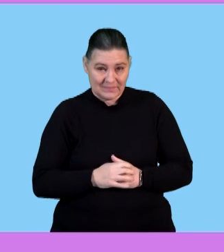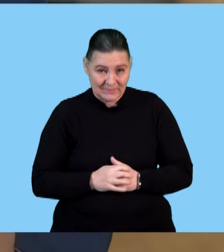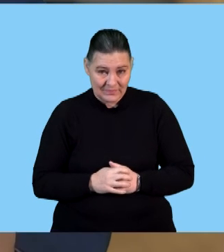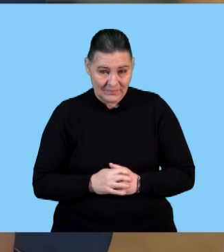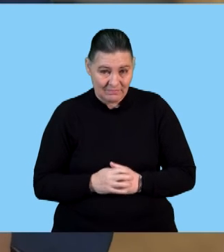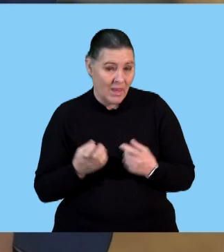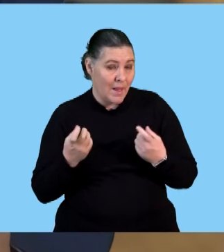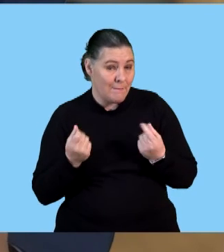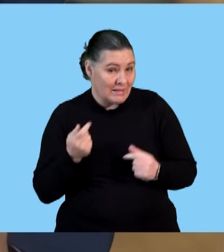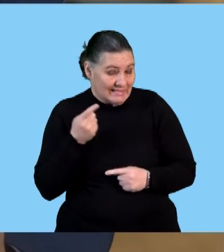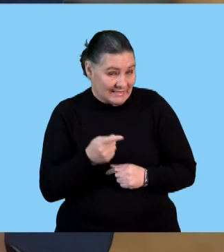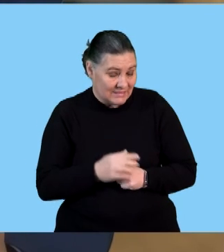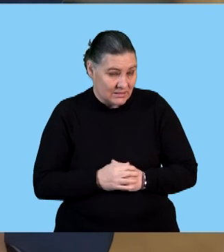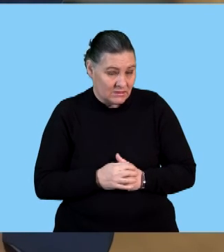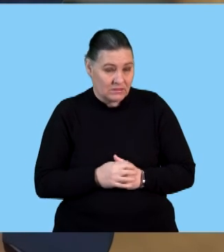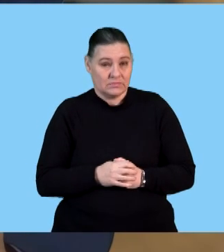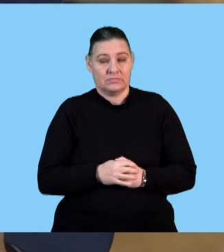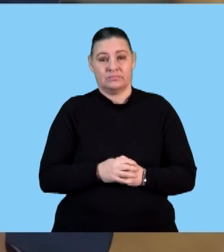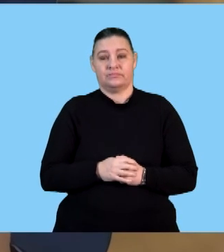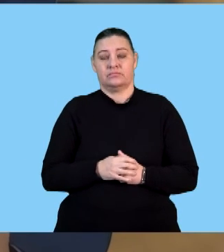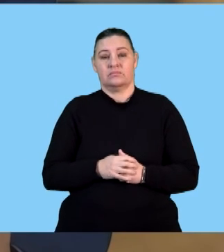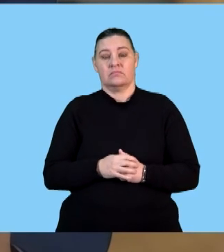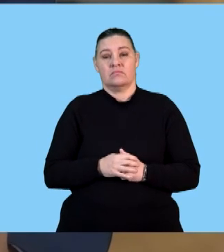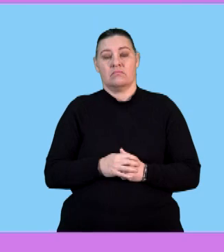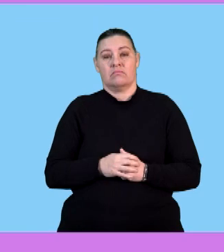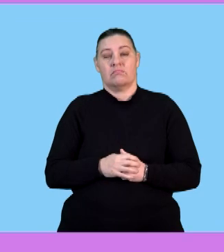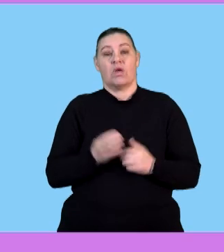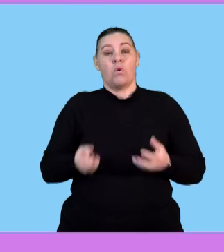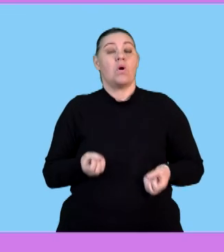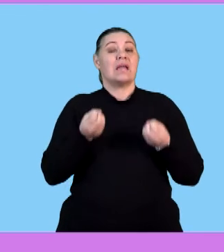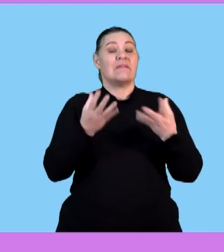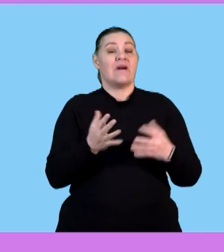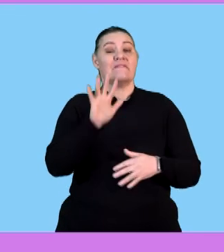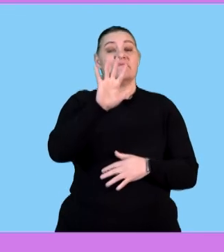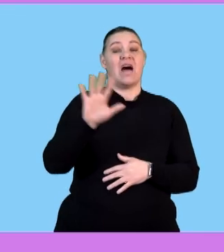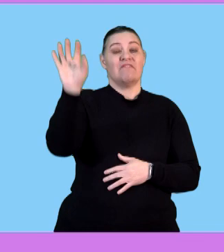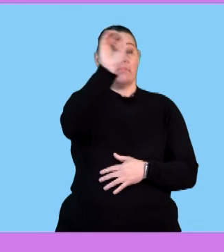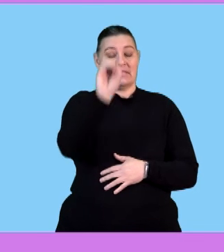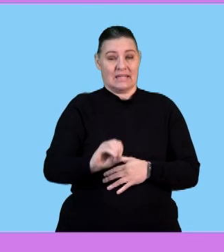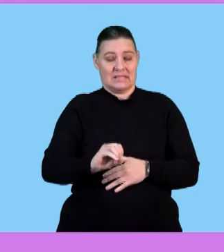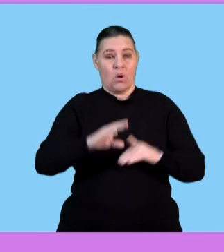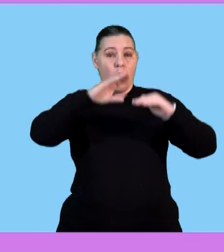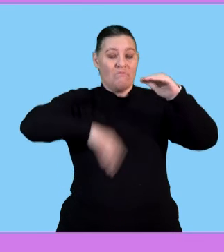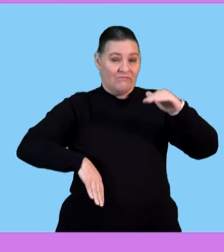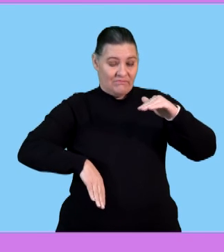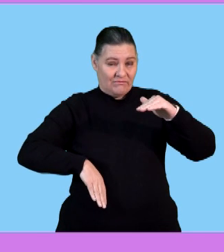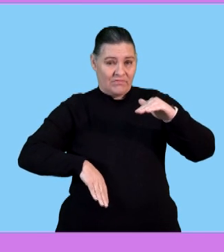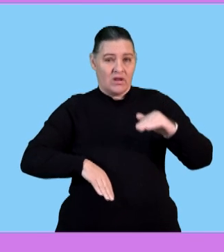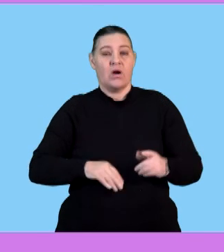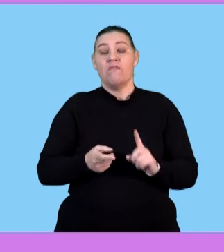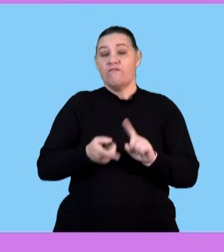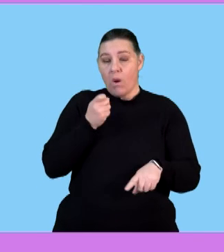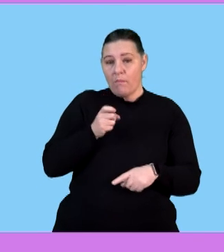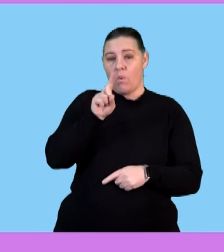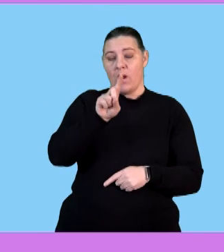That's the amount. Let's look at another one. You are given a 5% discount on a